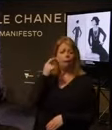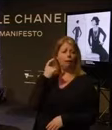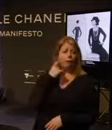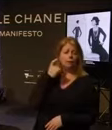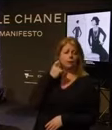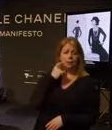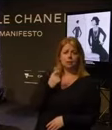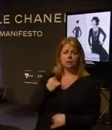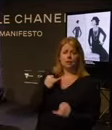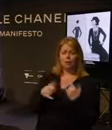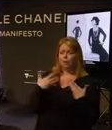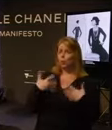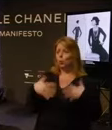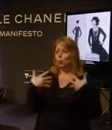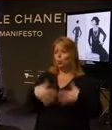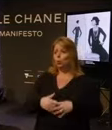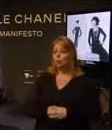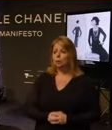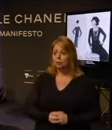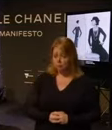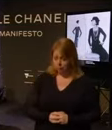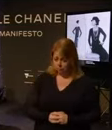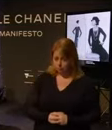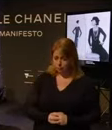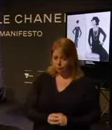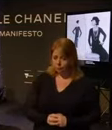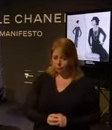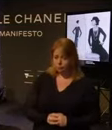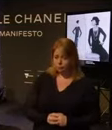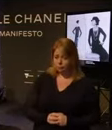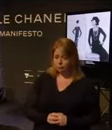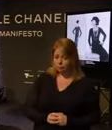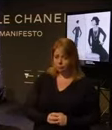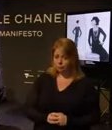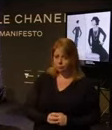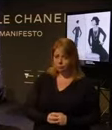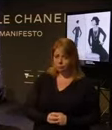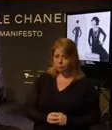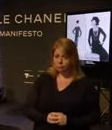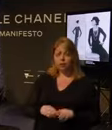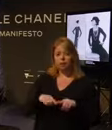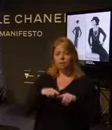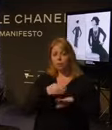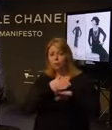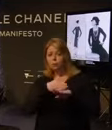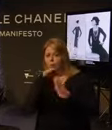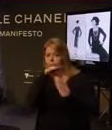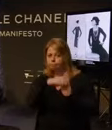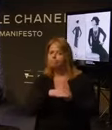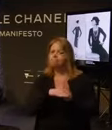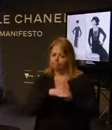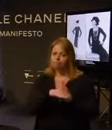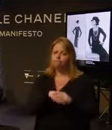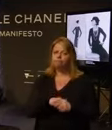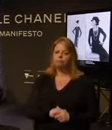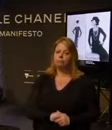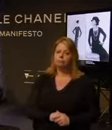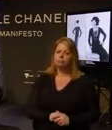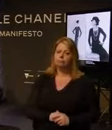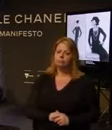quite extraordinary. And, of course, following modernist principles. Coming from, you